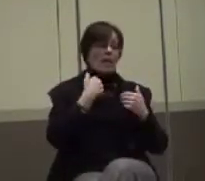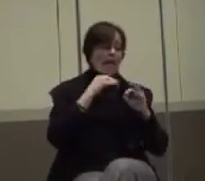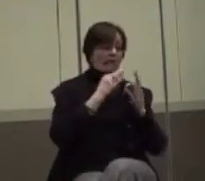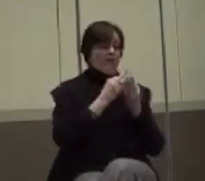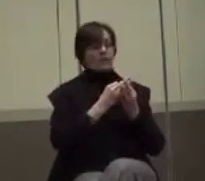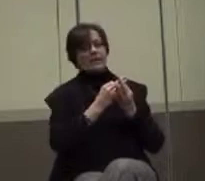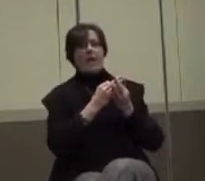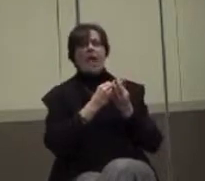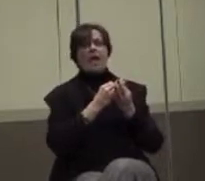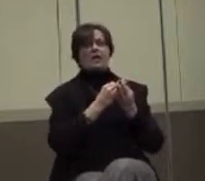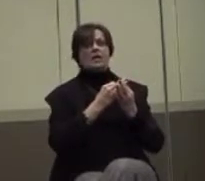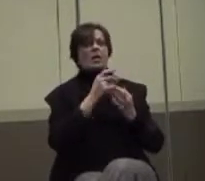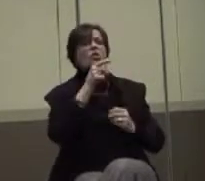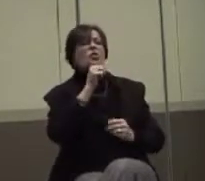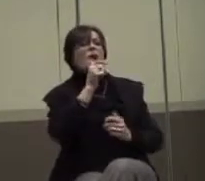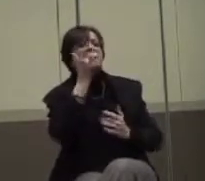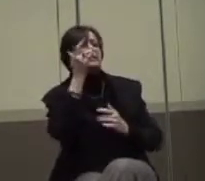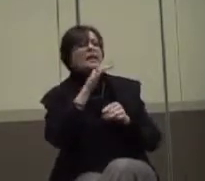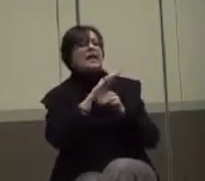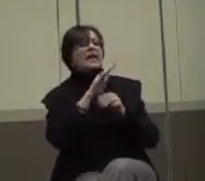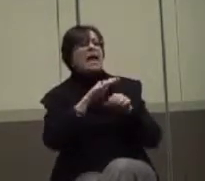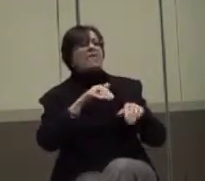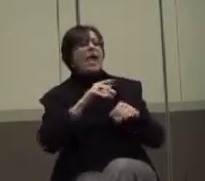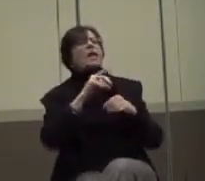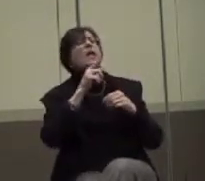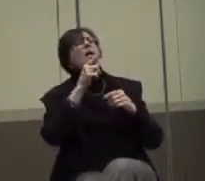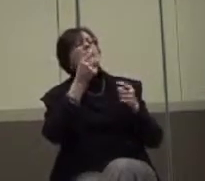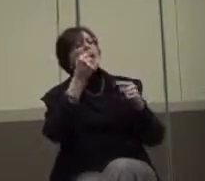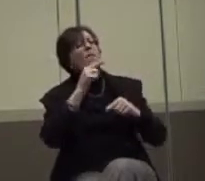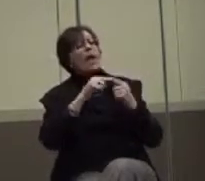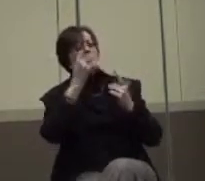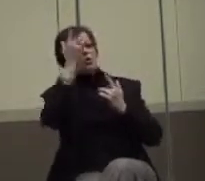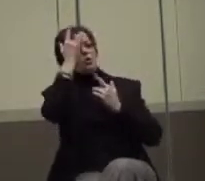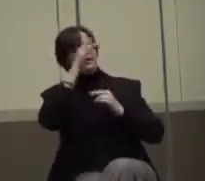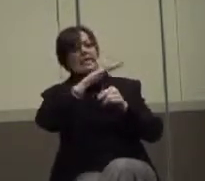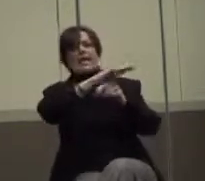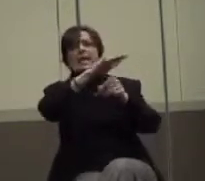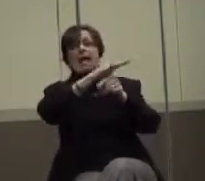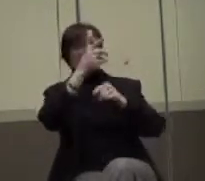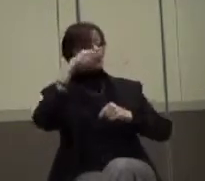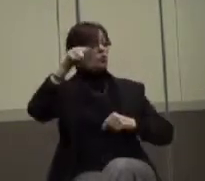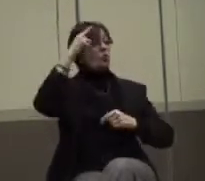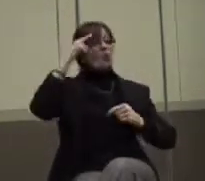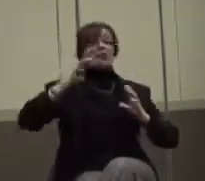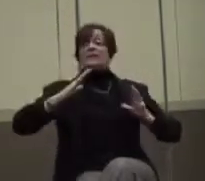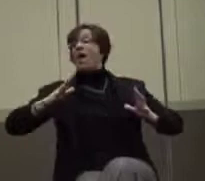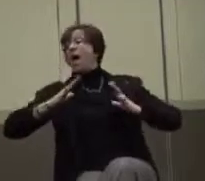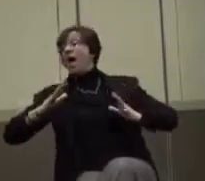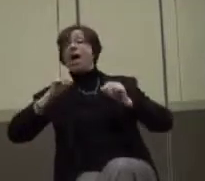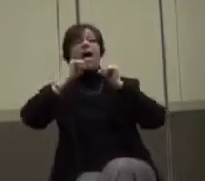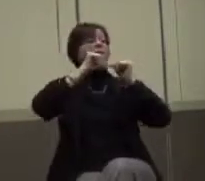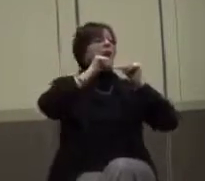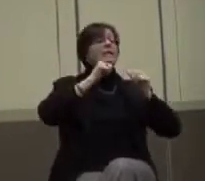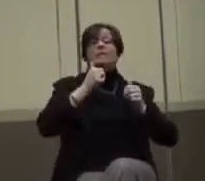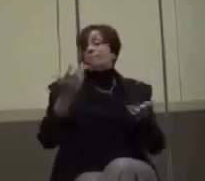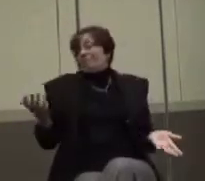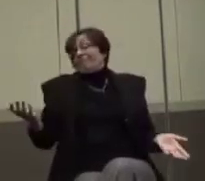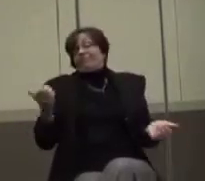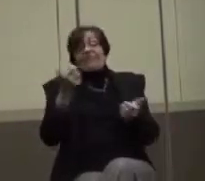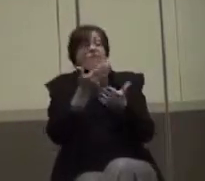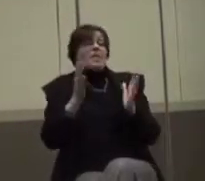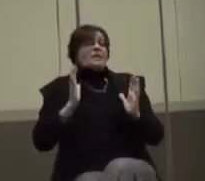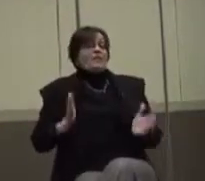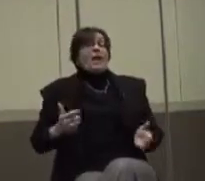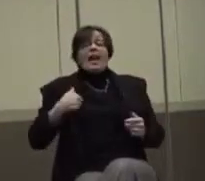sick enough yet. Come back when you're sick enough that you want to do something about it. Because if everything's fine, then everything's fine. I can't make you